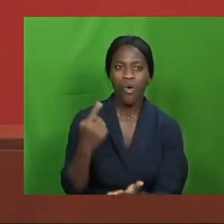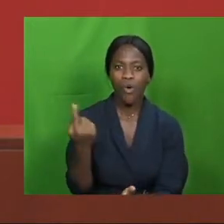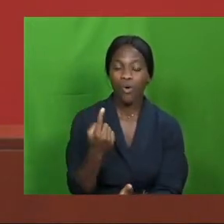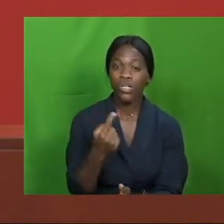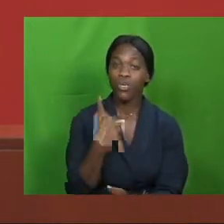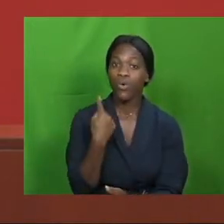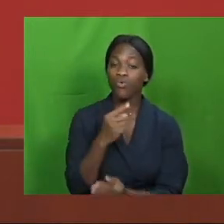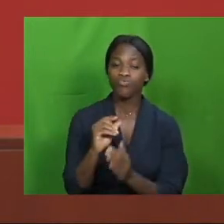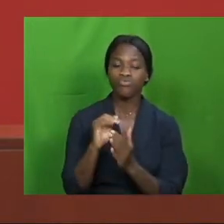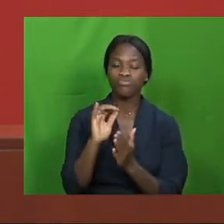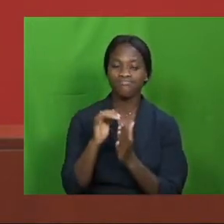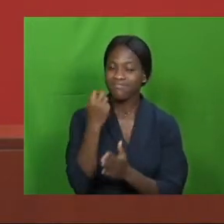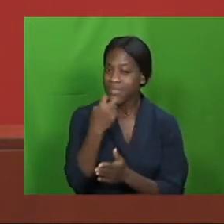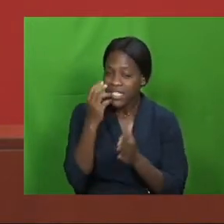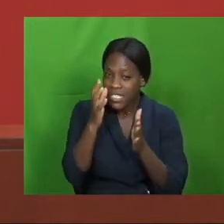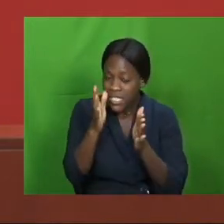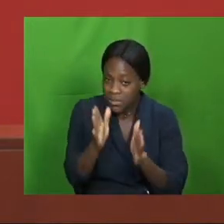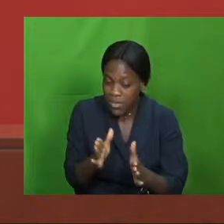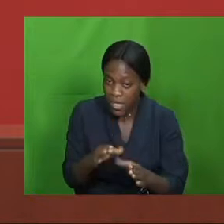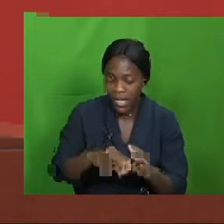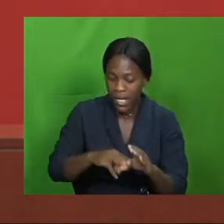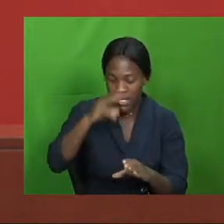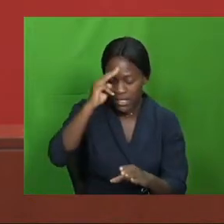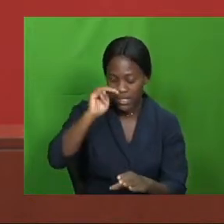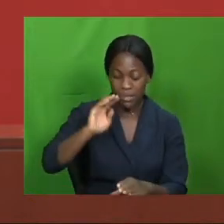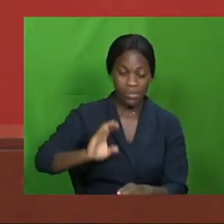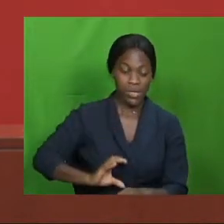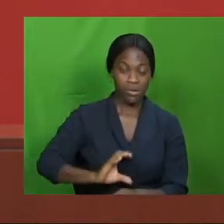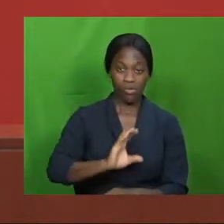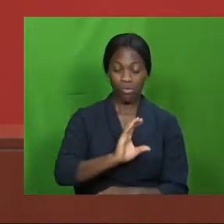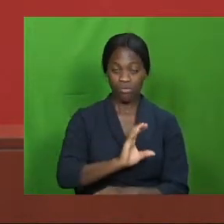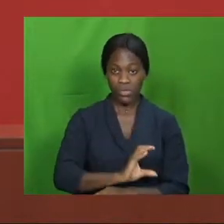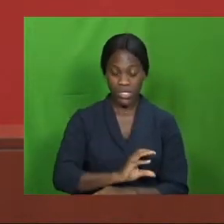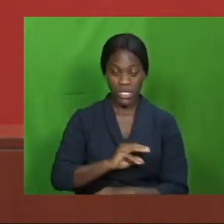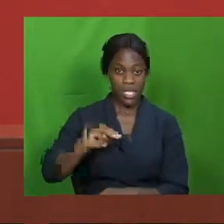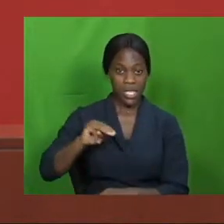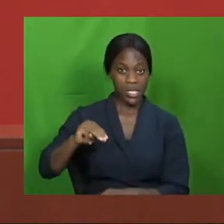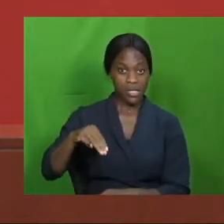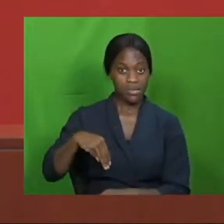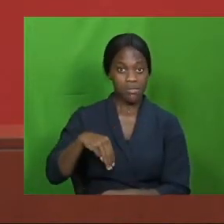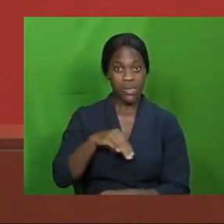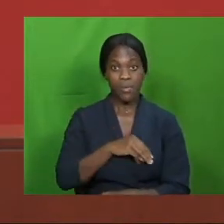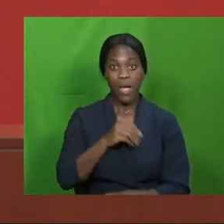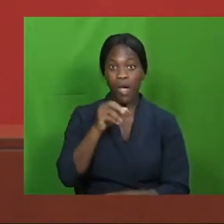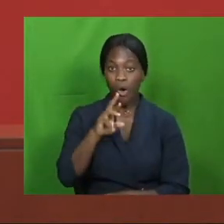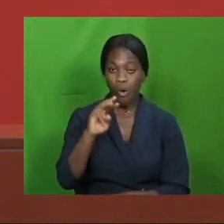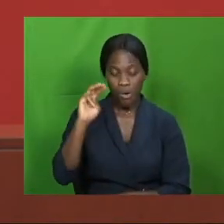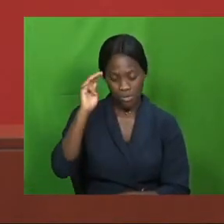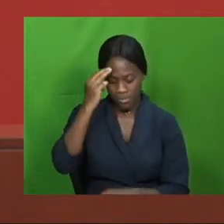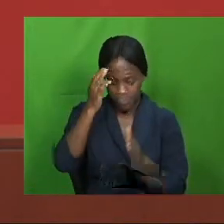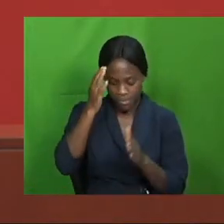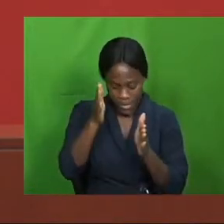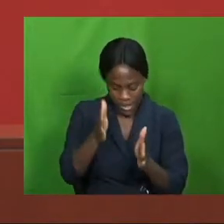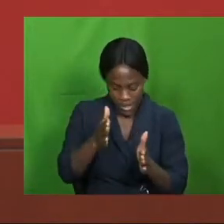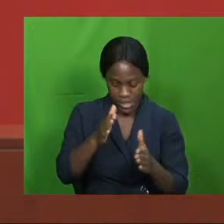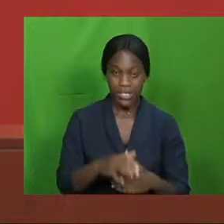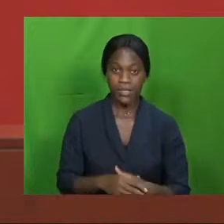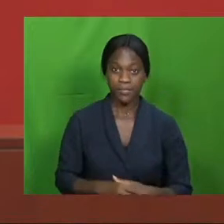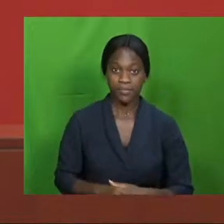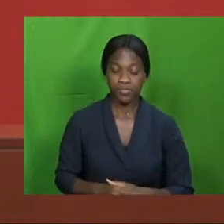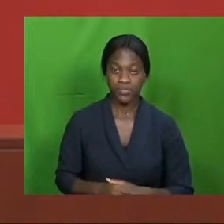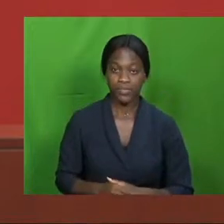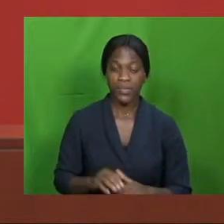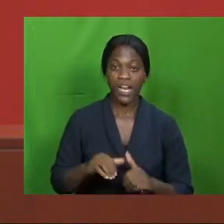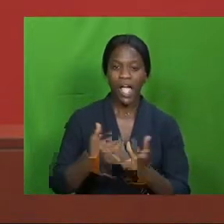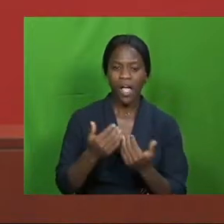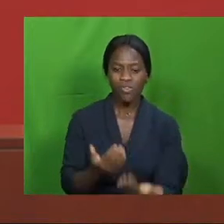Speaker, the chairman of a committee, a member, or a minister. The mode of